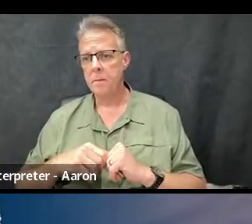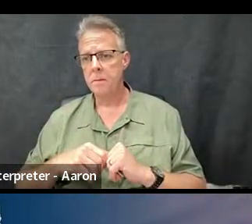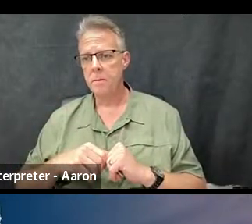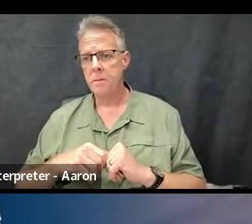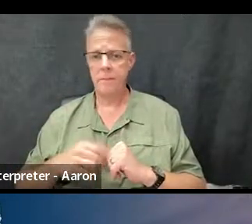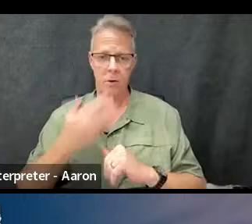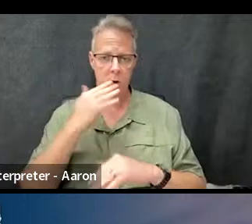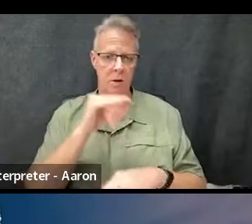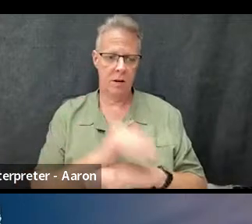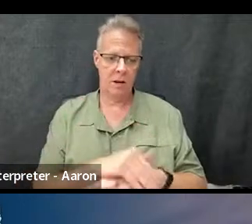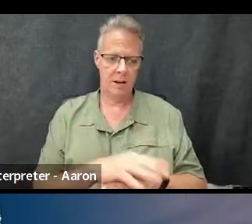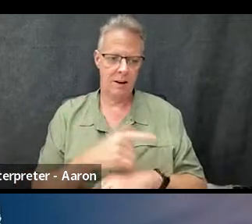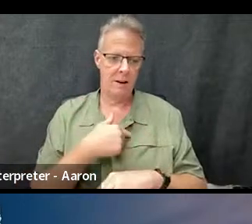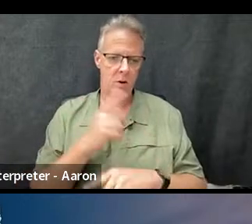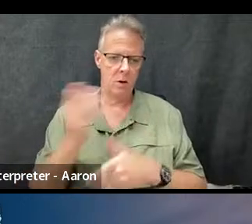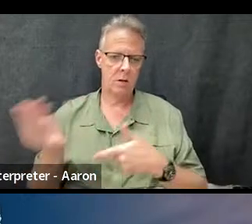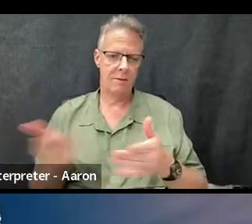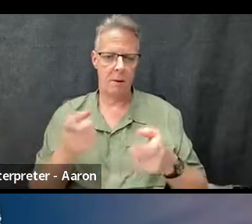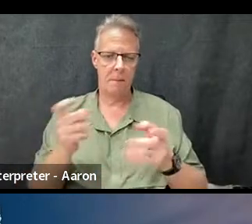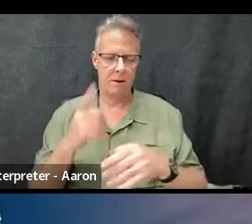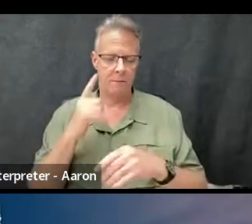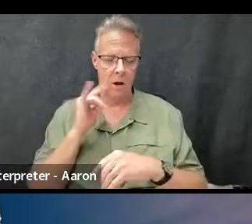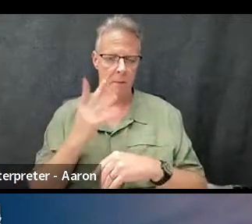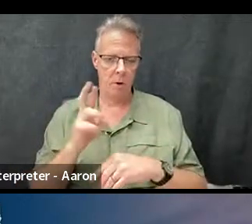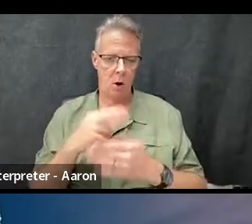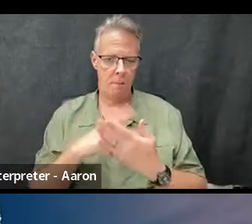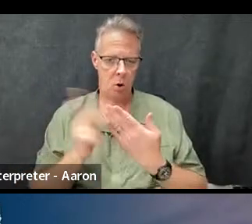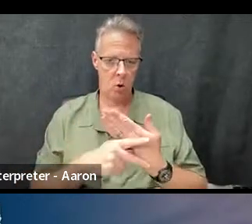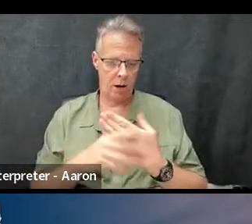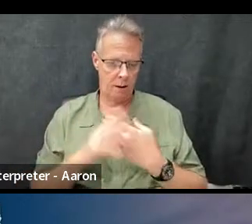Good evening, Casey Lyles. I'm the delivery manager for the IBR program.